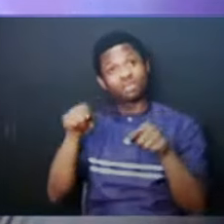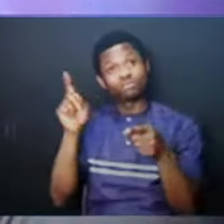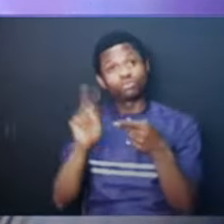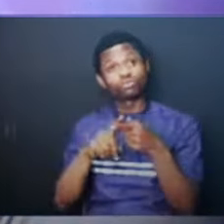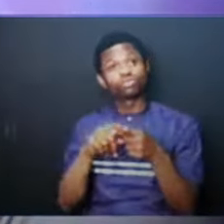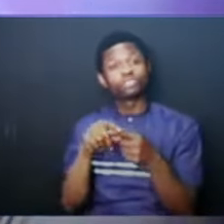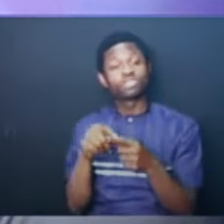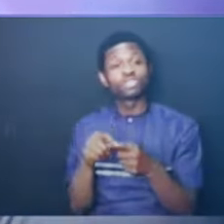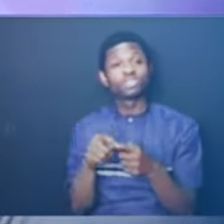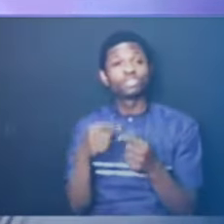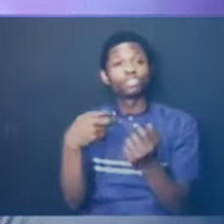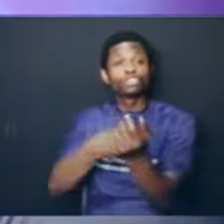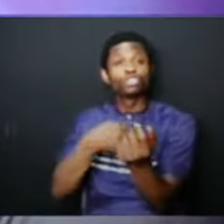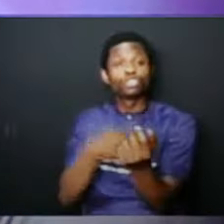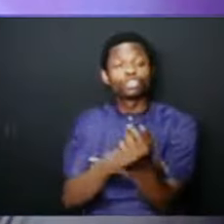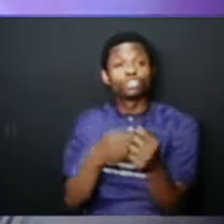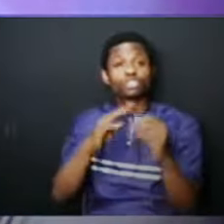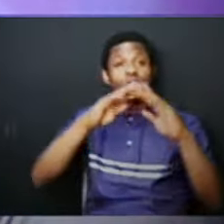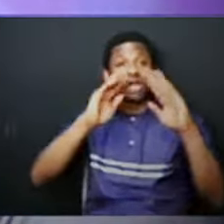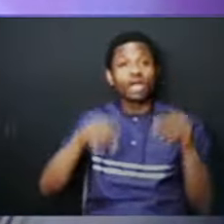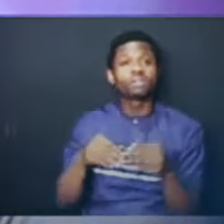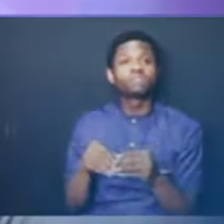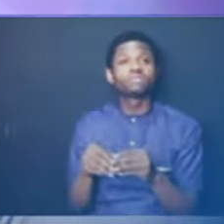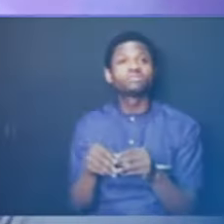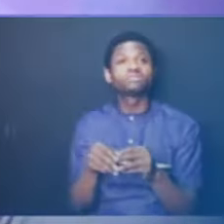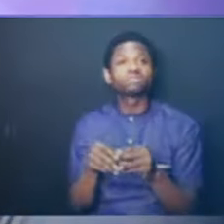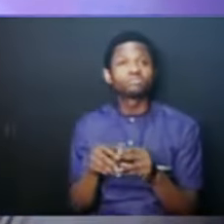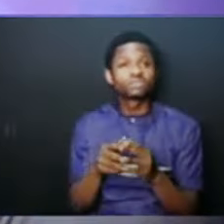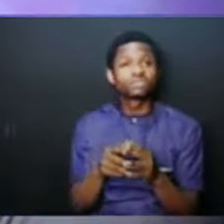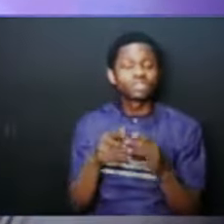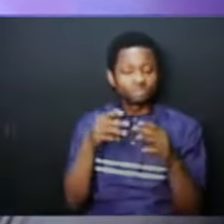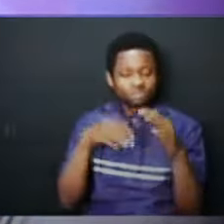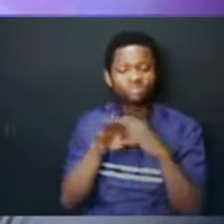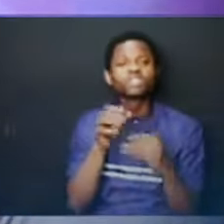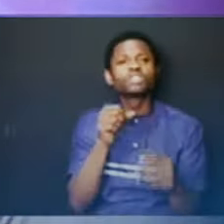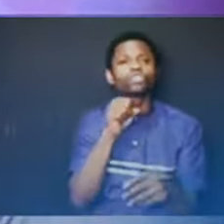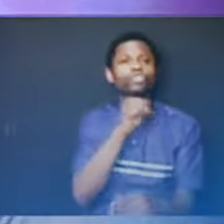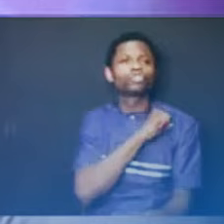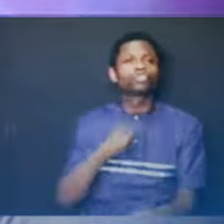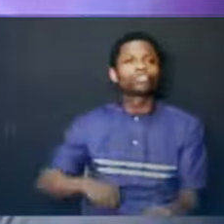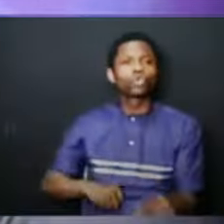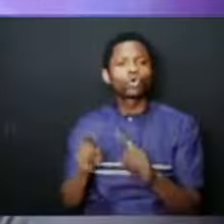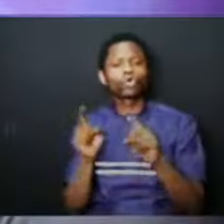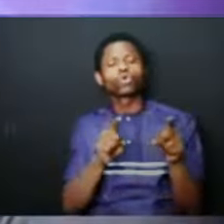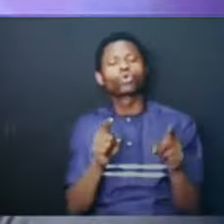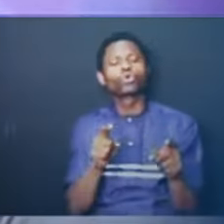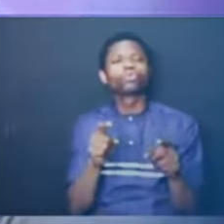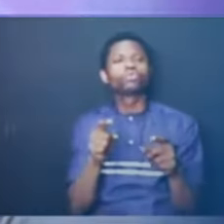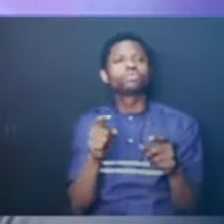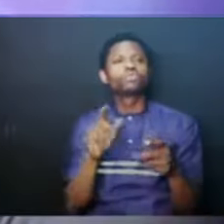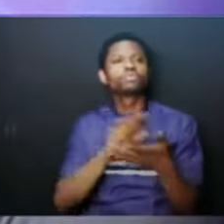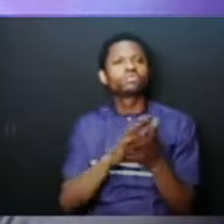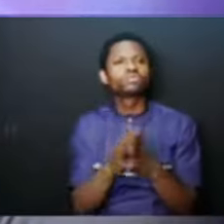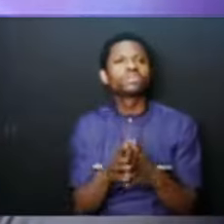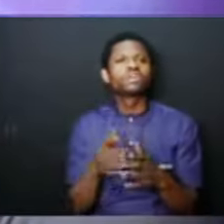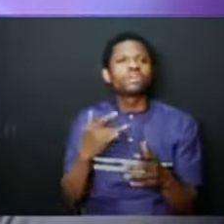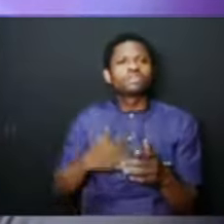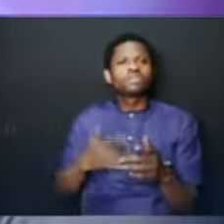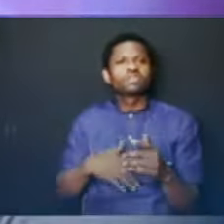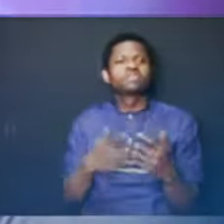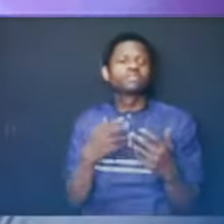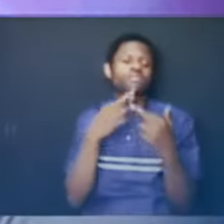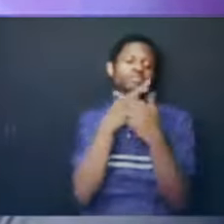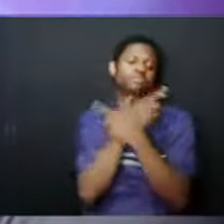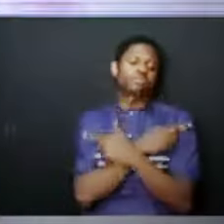there, and Saul went in to relieve himself. David and his men were far back in the same